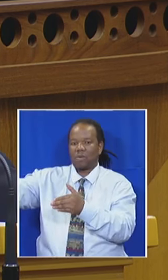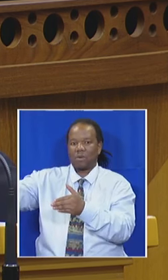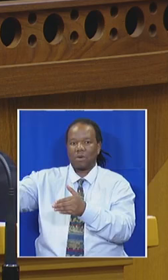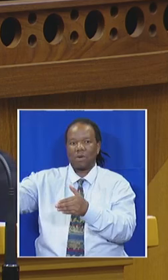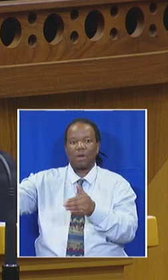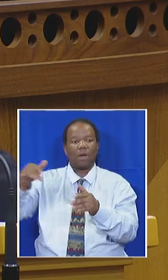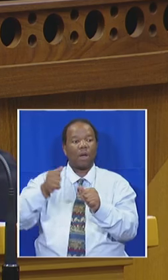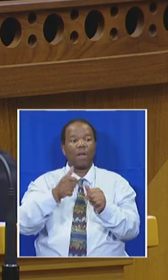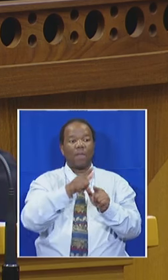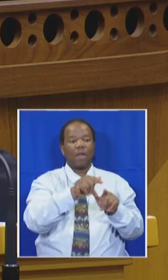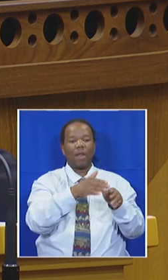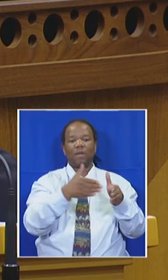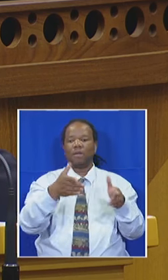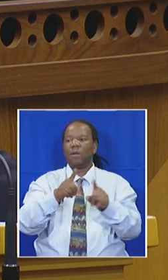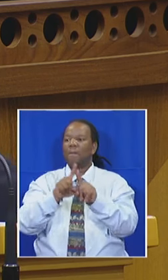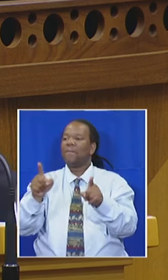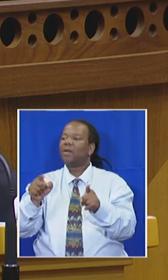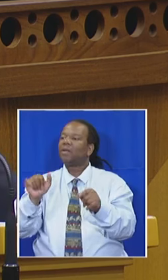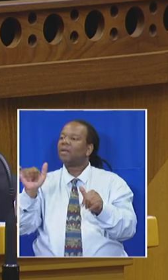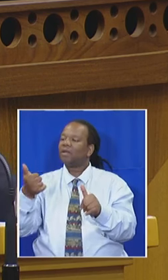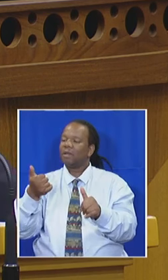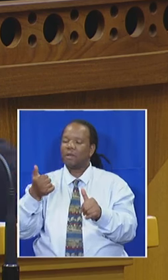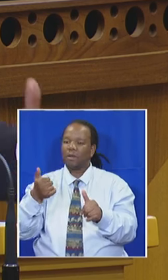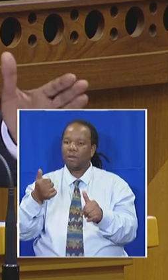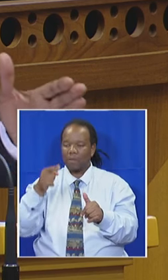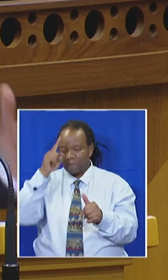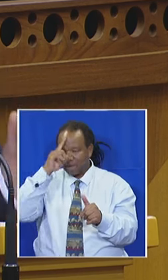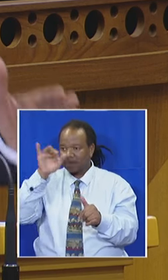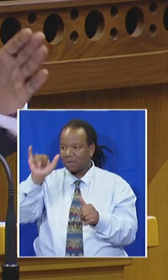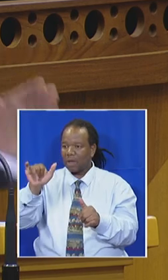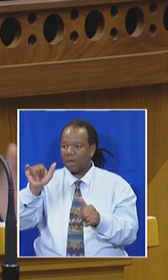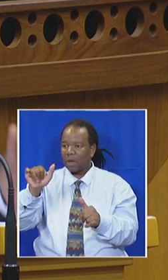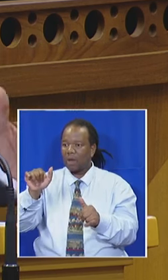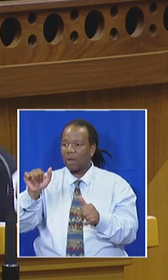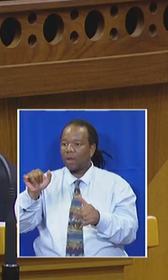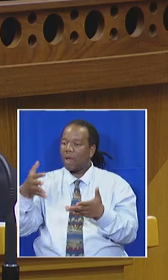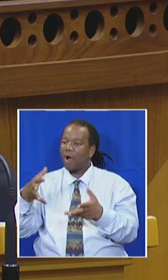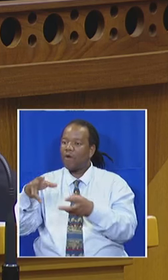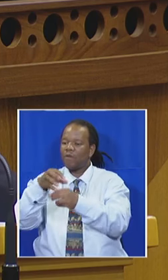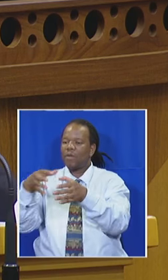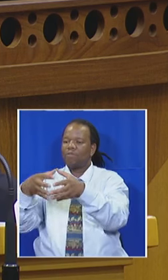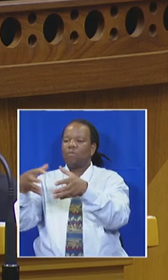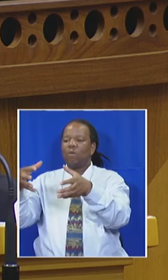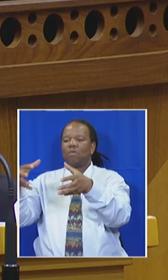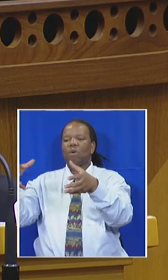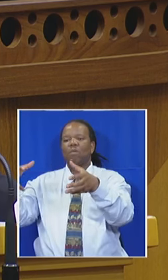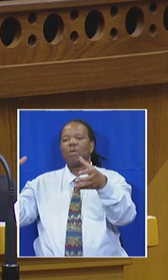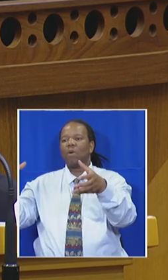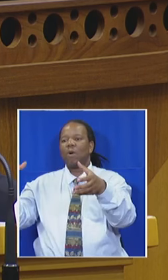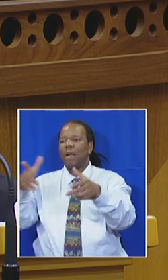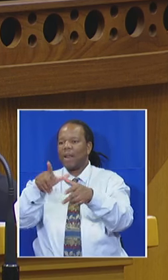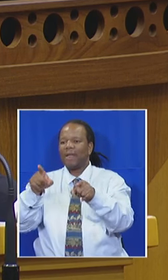land is not growing. And it's a problem. It's a problem that we needed to tackle. If we